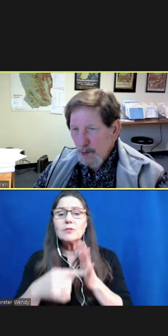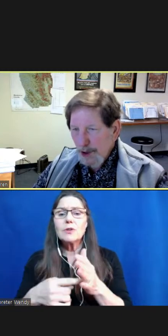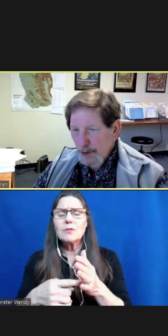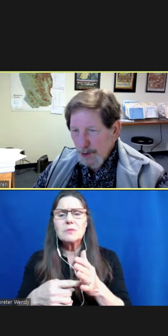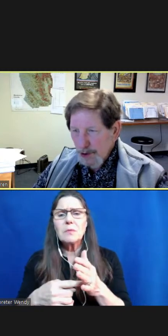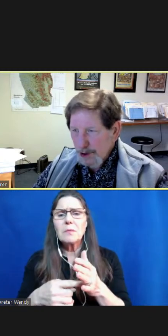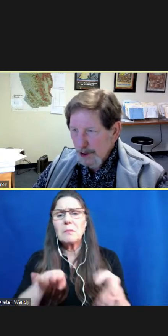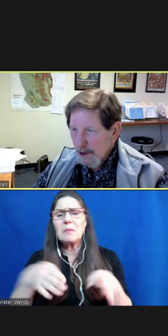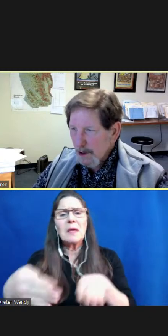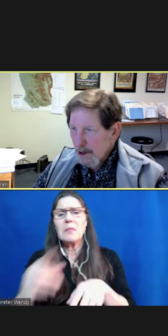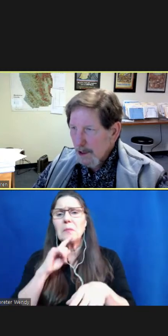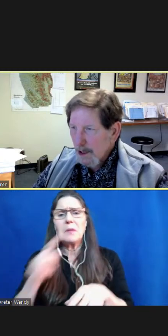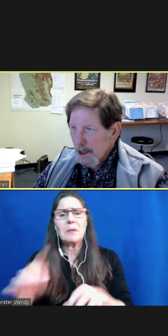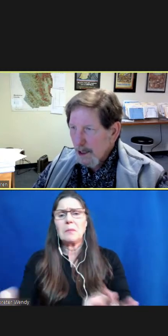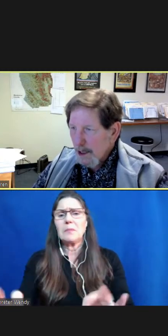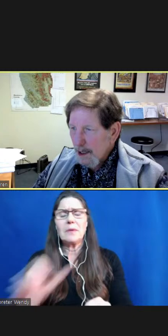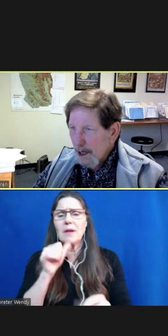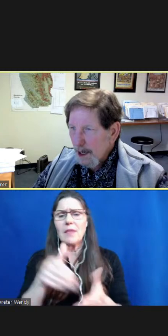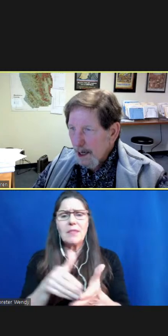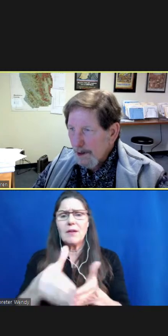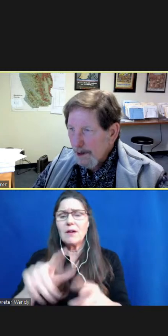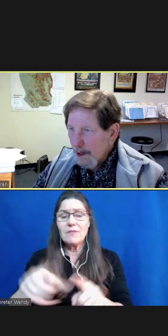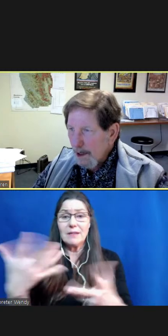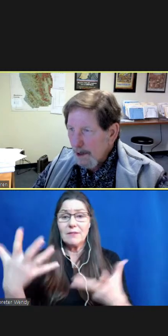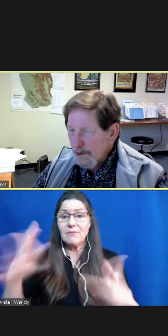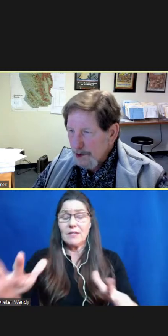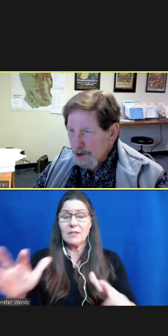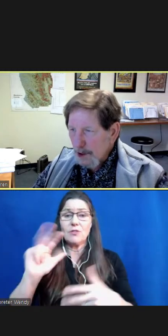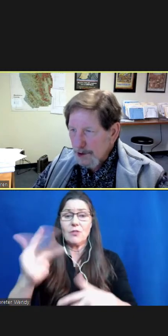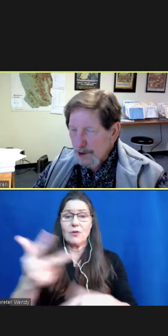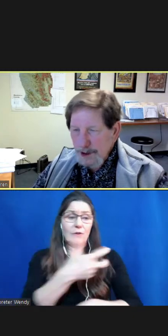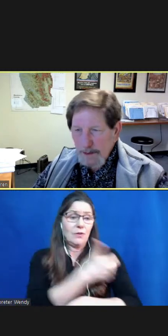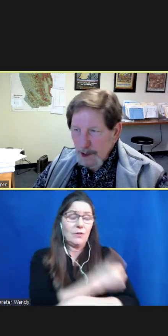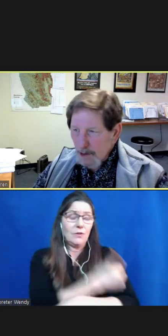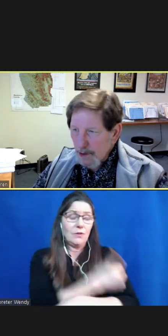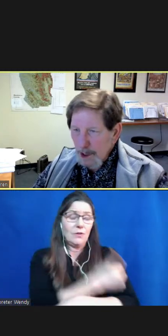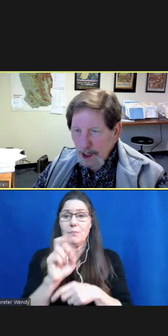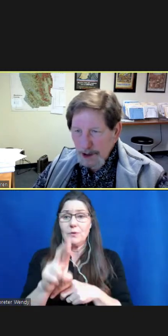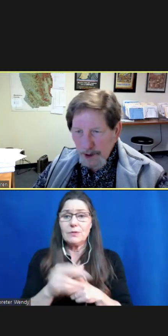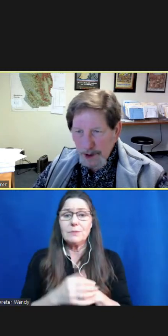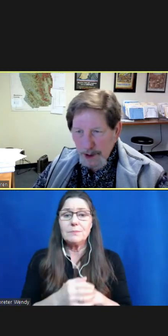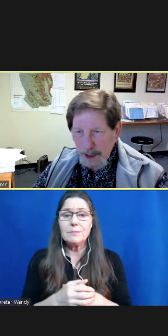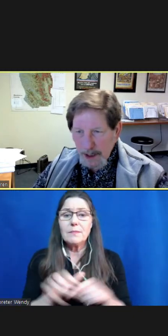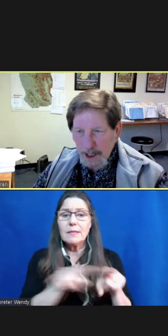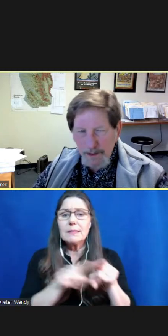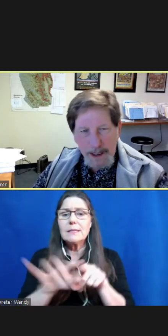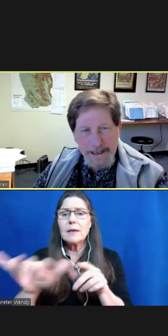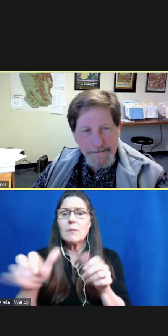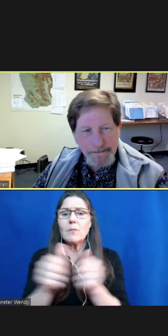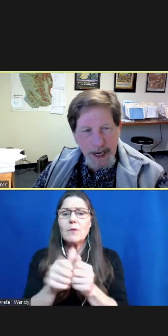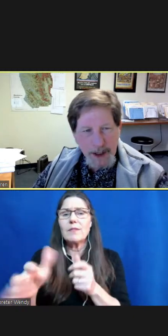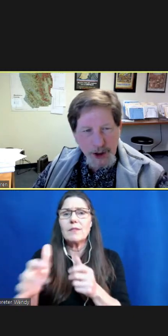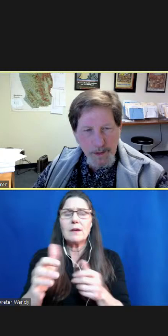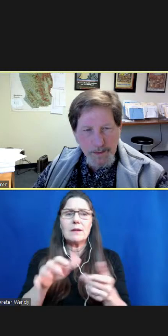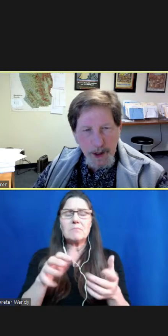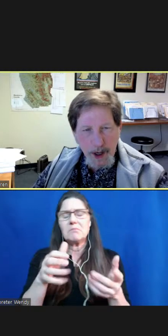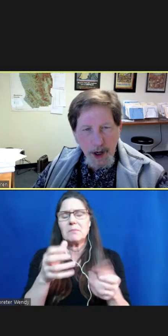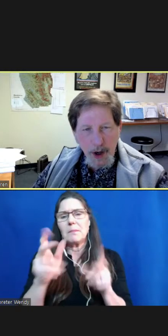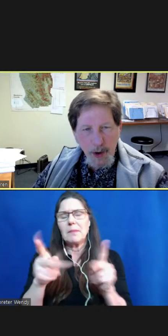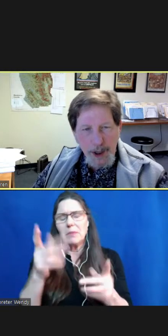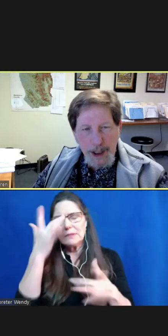morbidity when you're boosted. And this is also the same thing with the death rate.